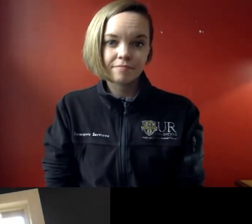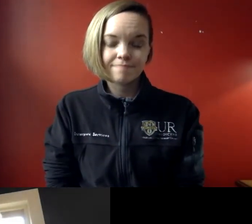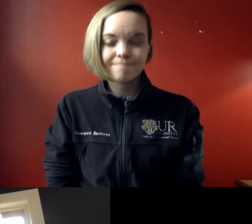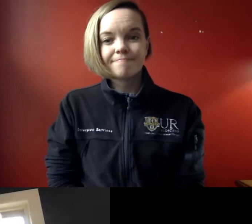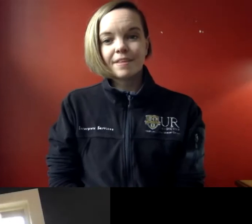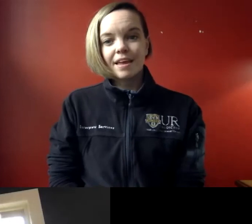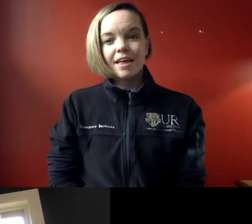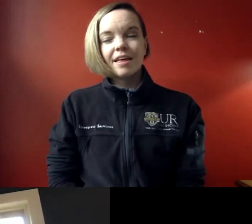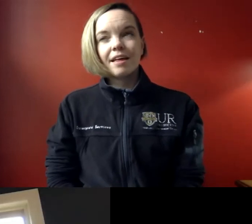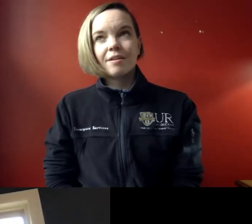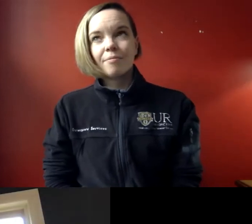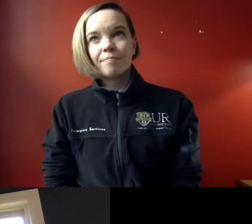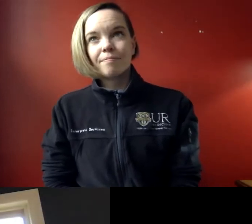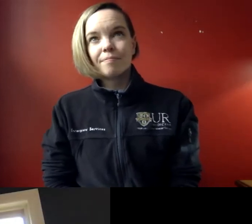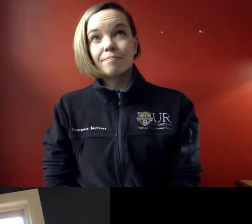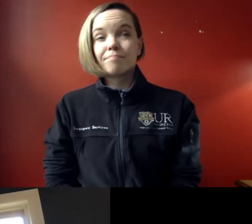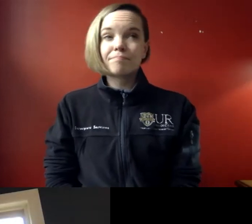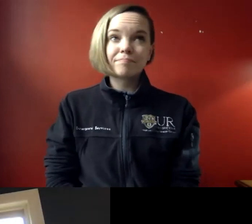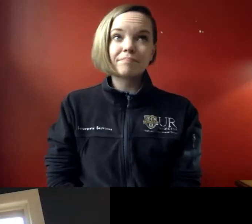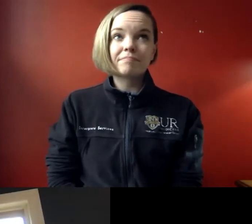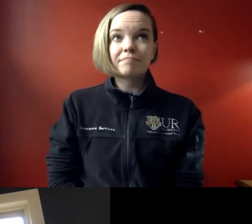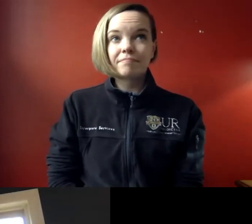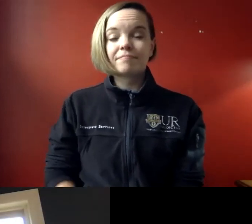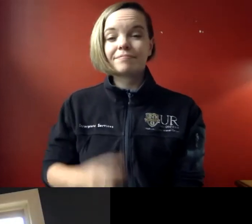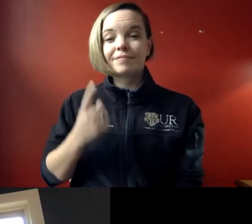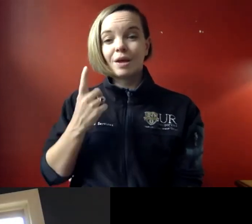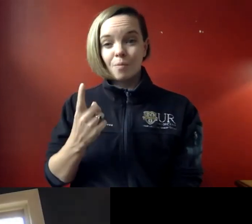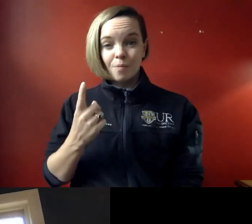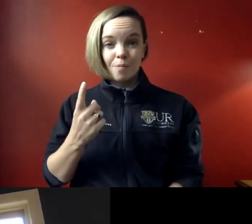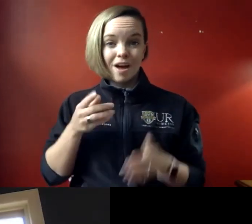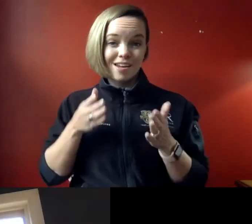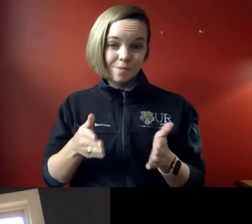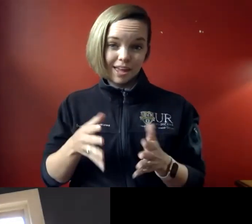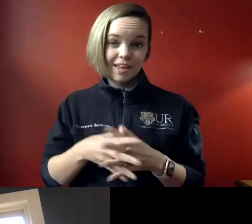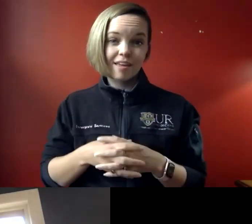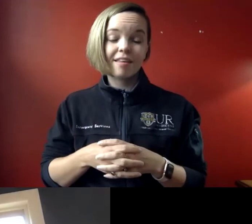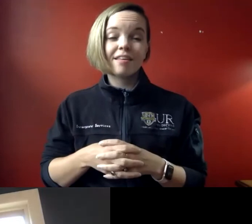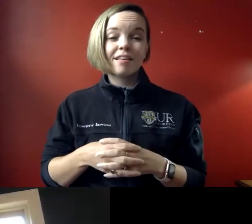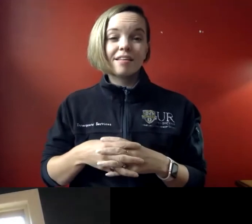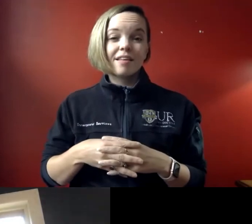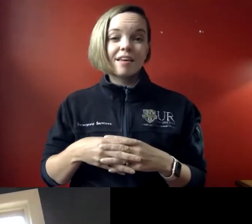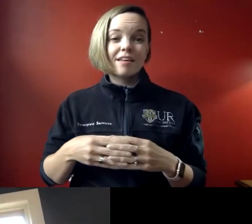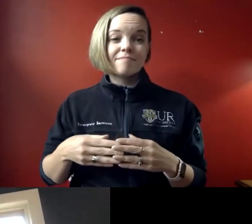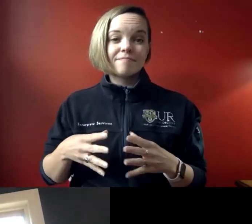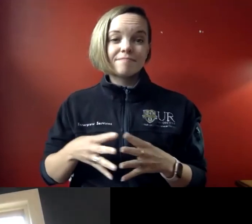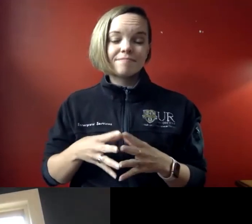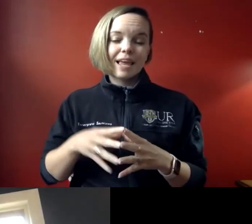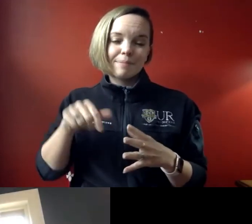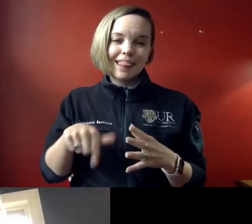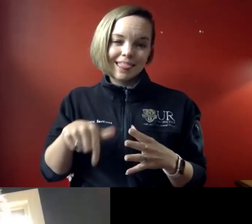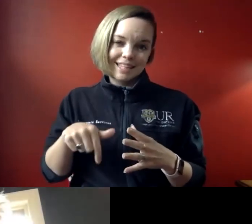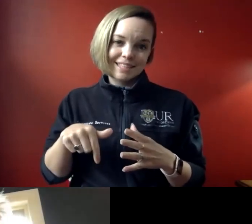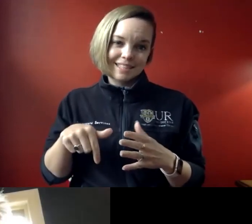Well, one way of doing these things, and this comes up in much